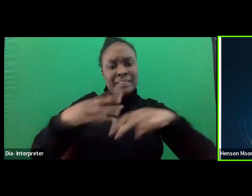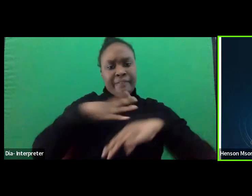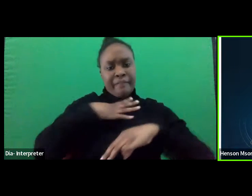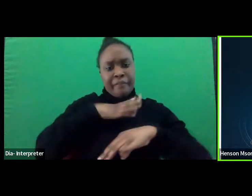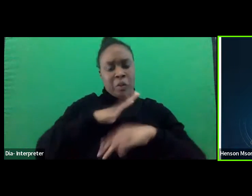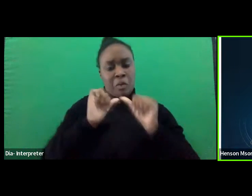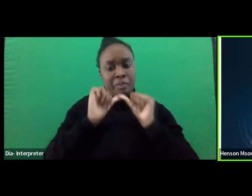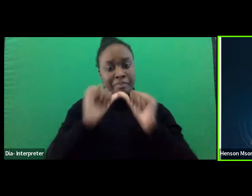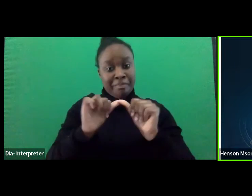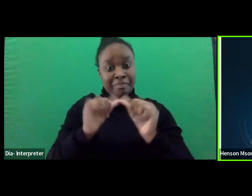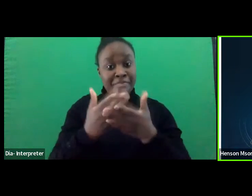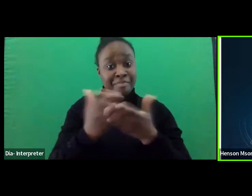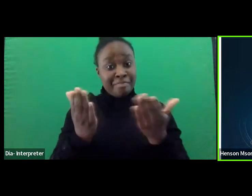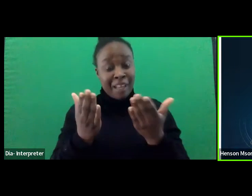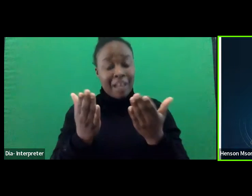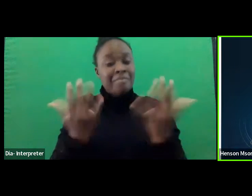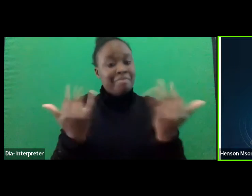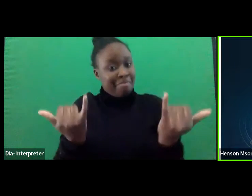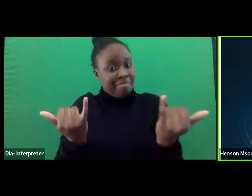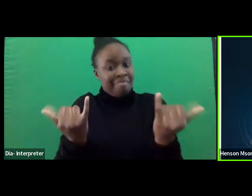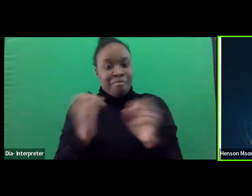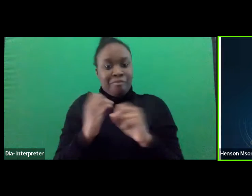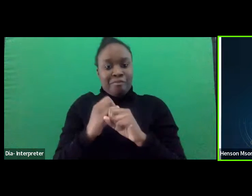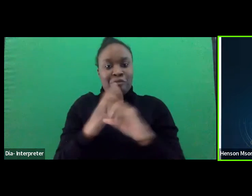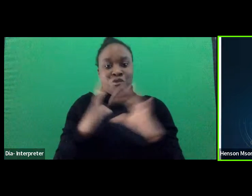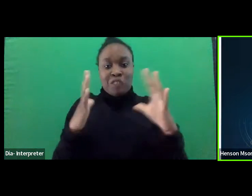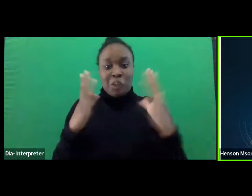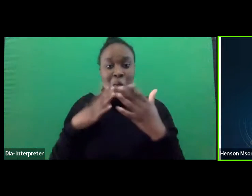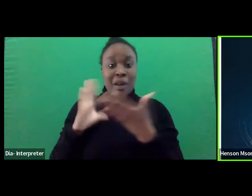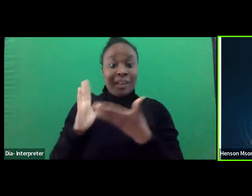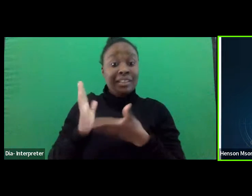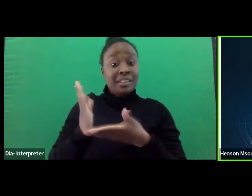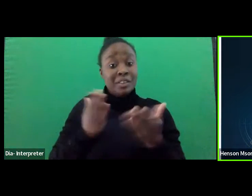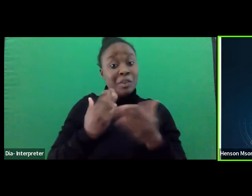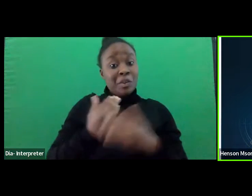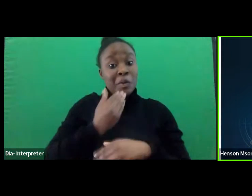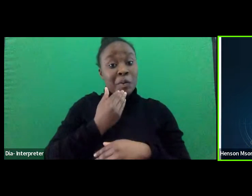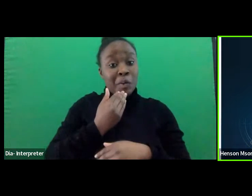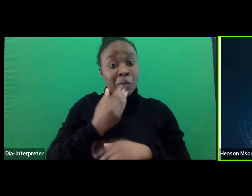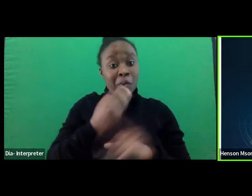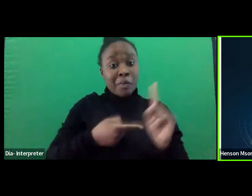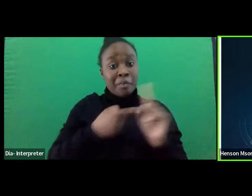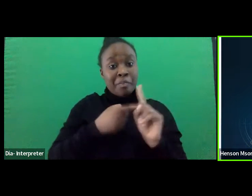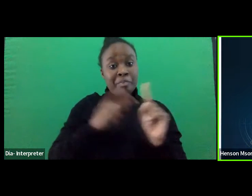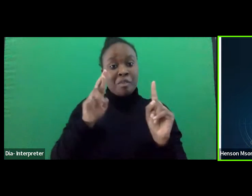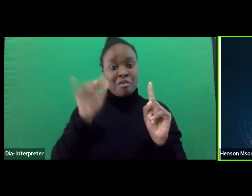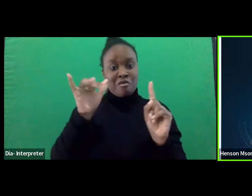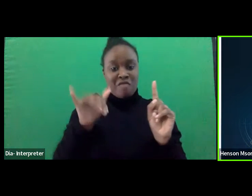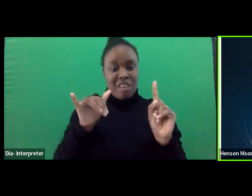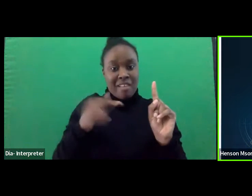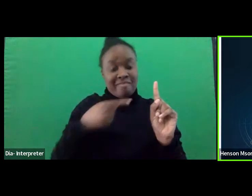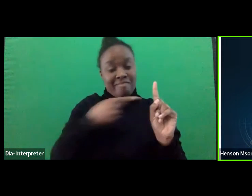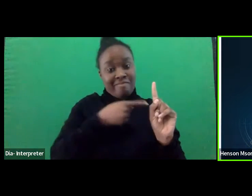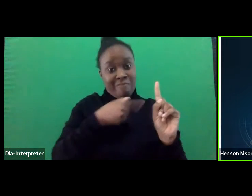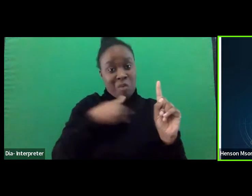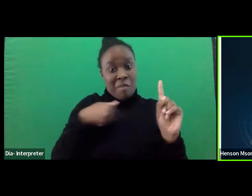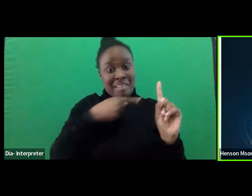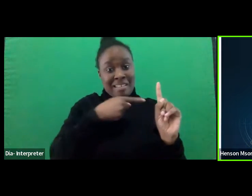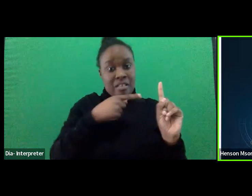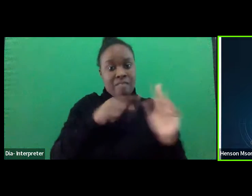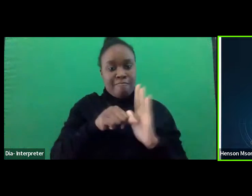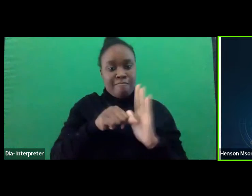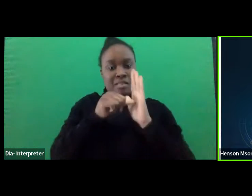partners in trade, allow me to introduce to you Mrs. Ray Vivis, who will give us the